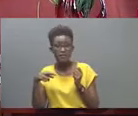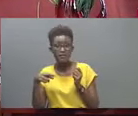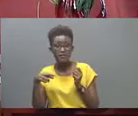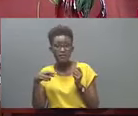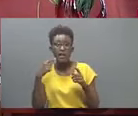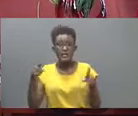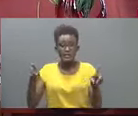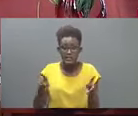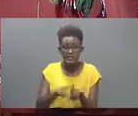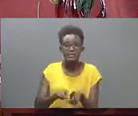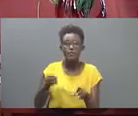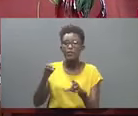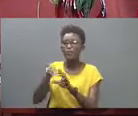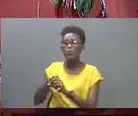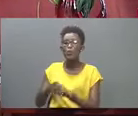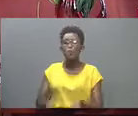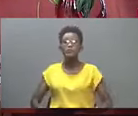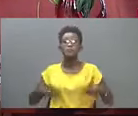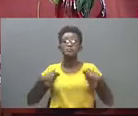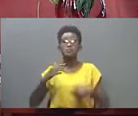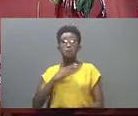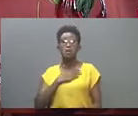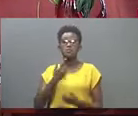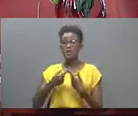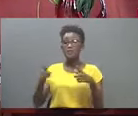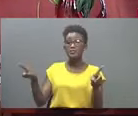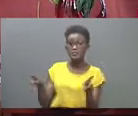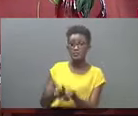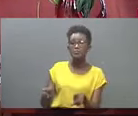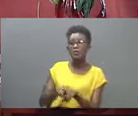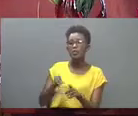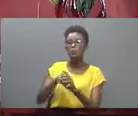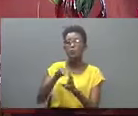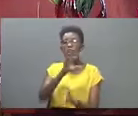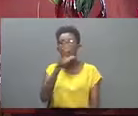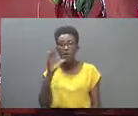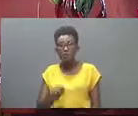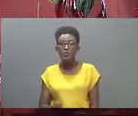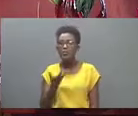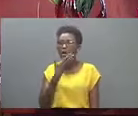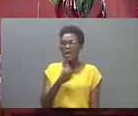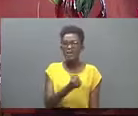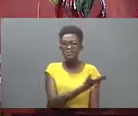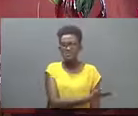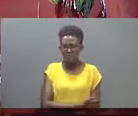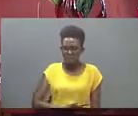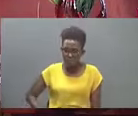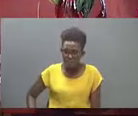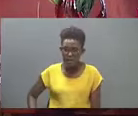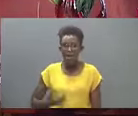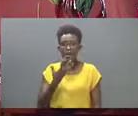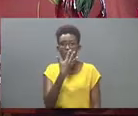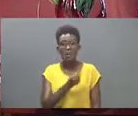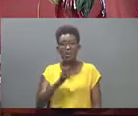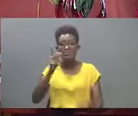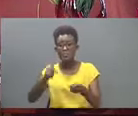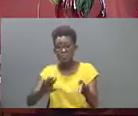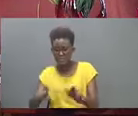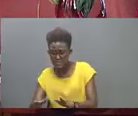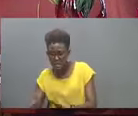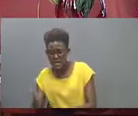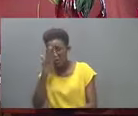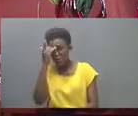even our livelihoods. And that's why in Africa we have famines. We have people that are dying of